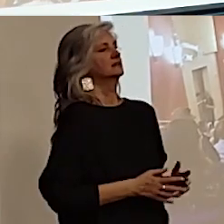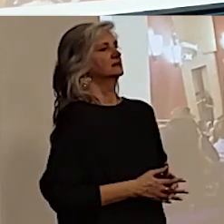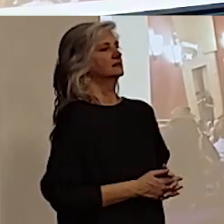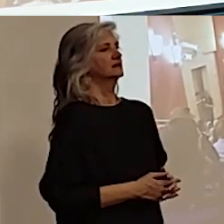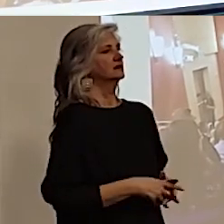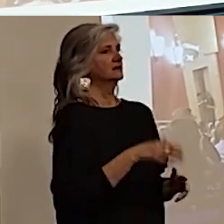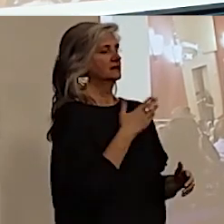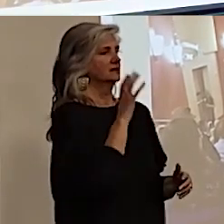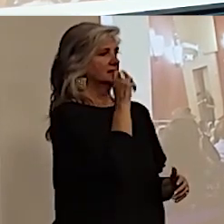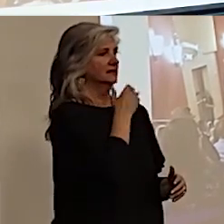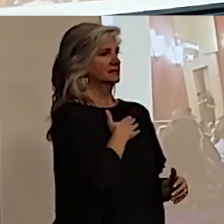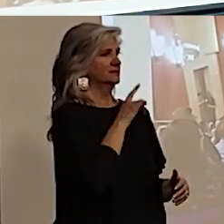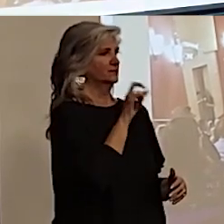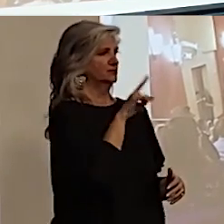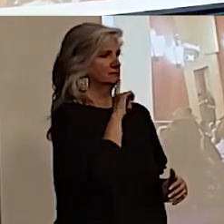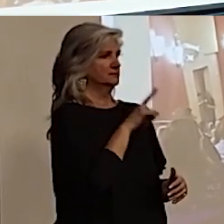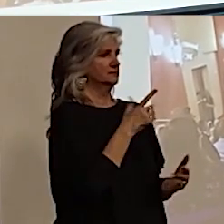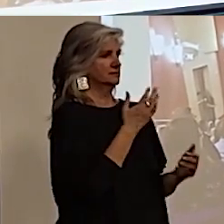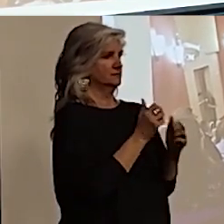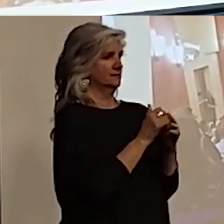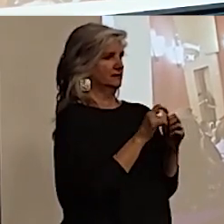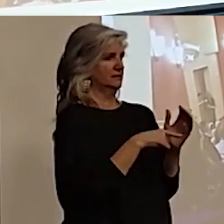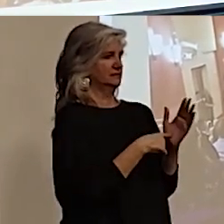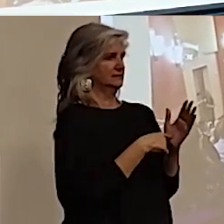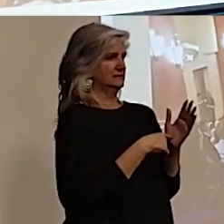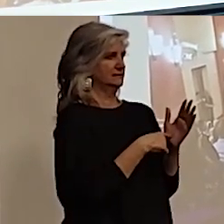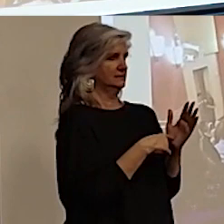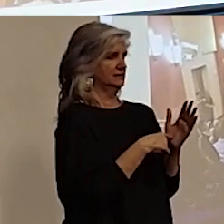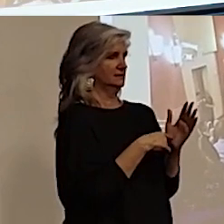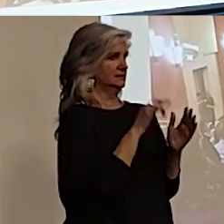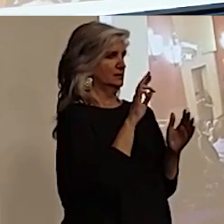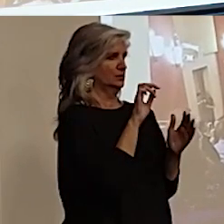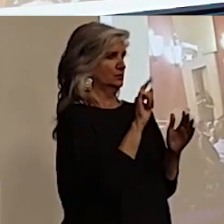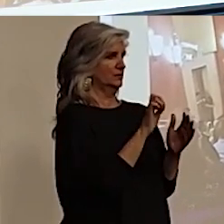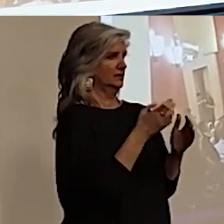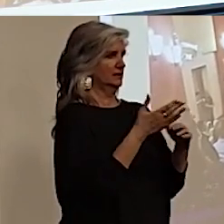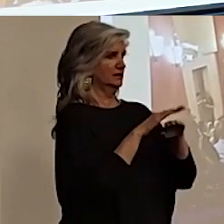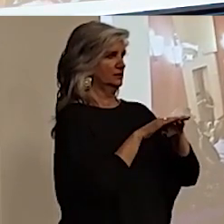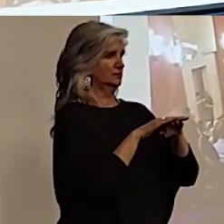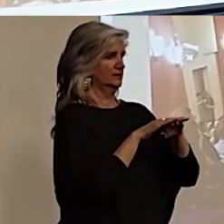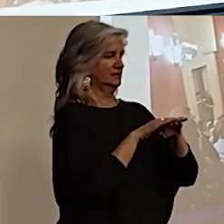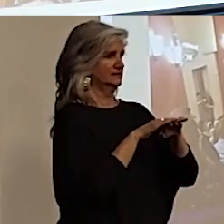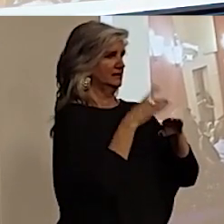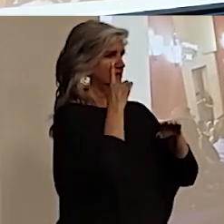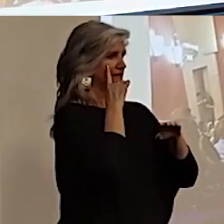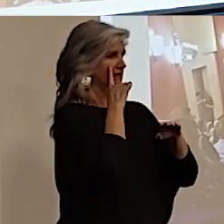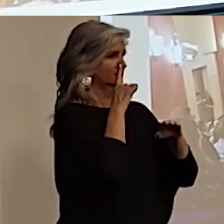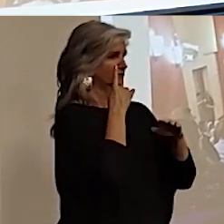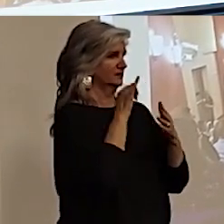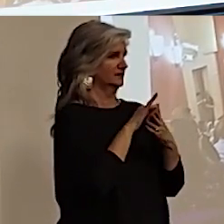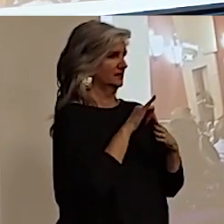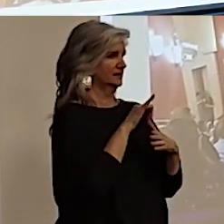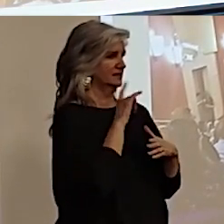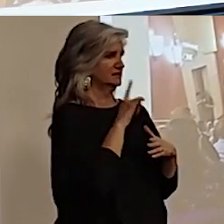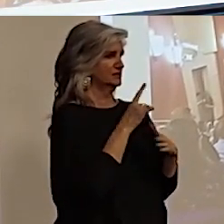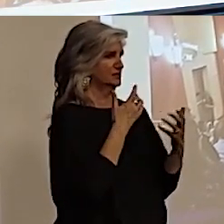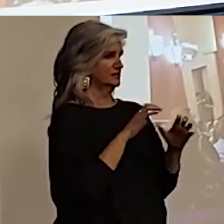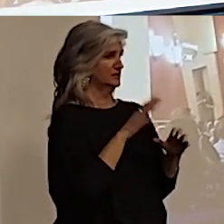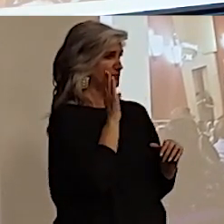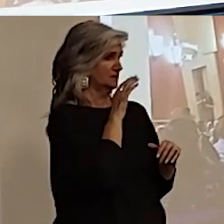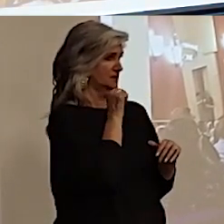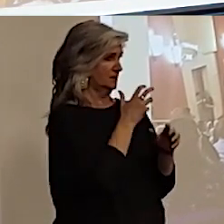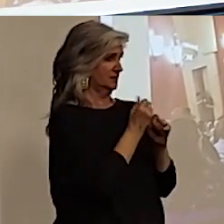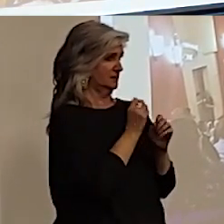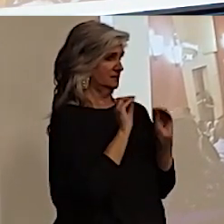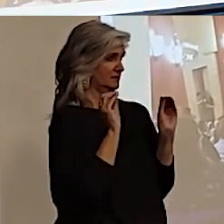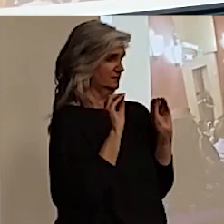I guess my question would be, with this rate increase that they're looking for, is there a chance that they won't get anything